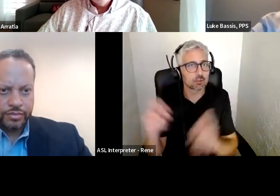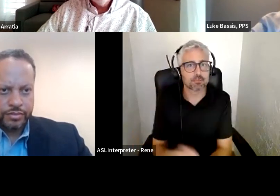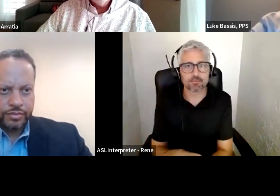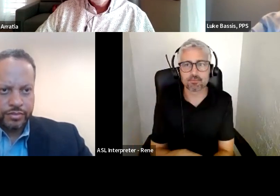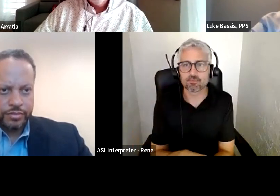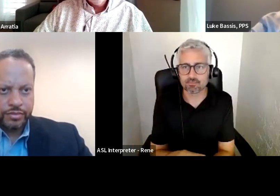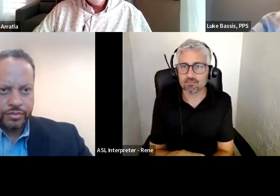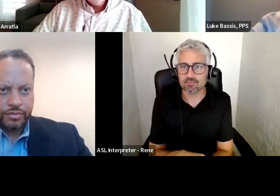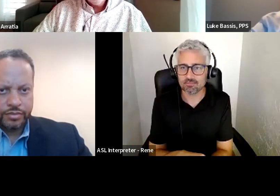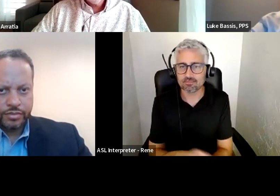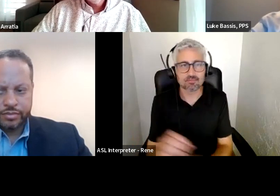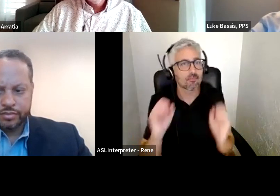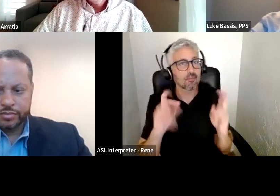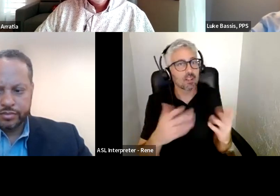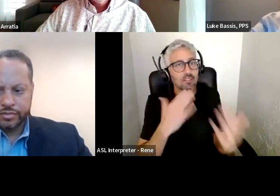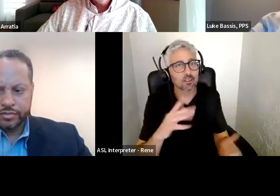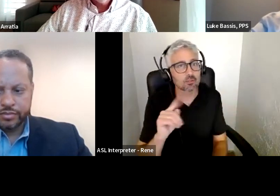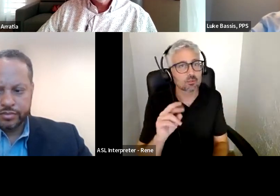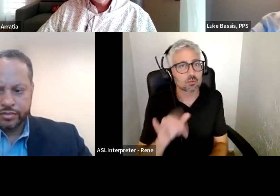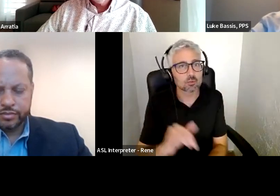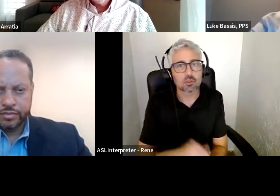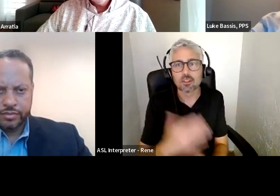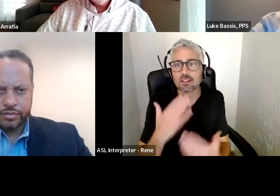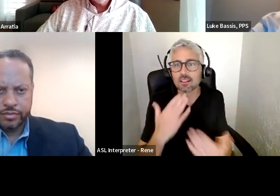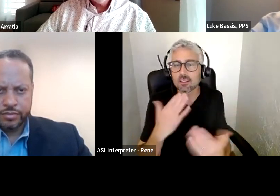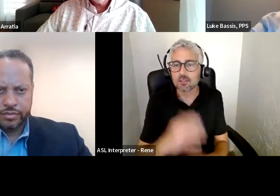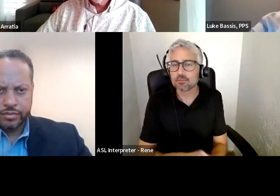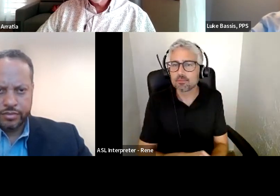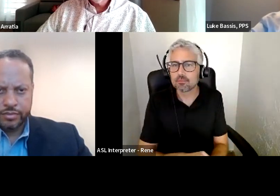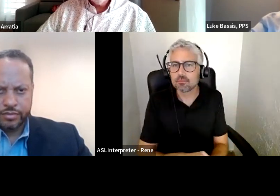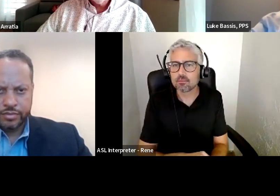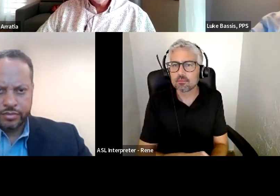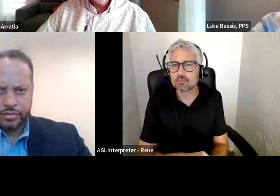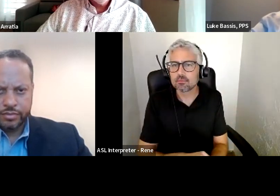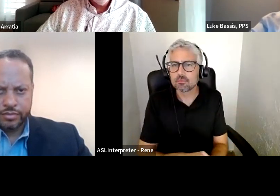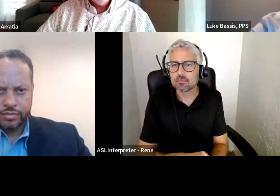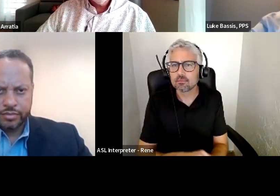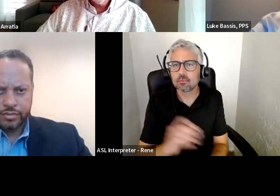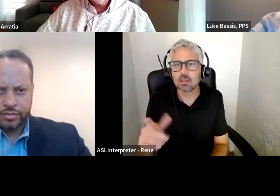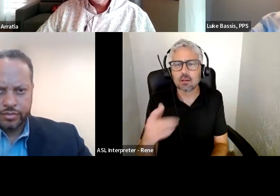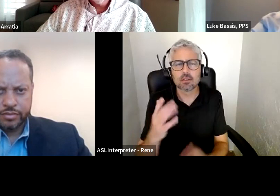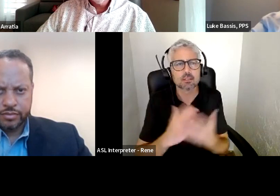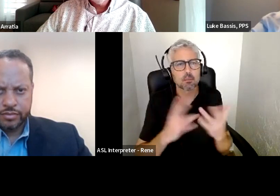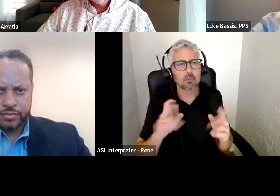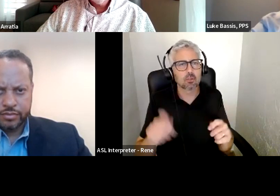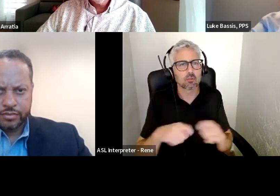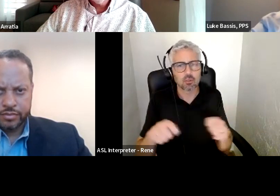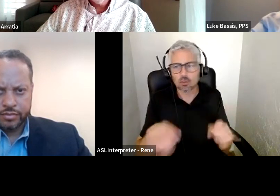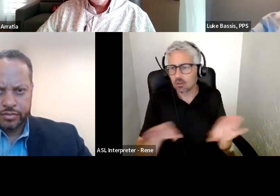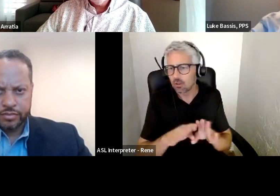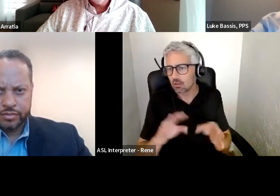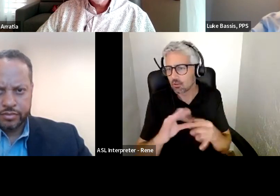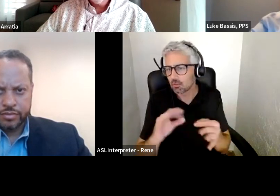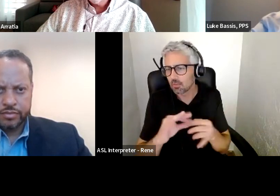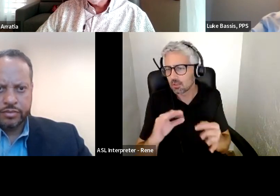All right. Thank you, Troy. Thank you, Troy. So just a couple of closing remarks here before we